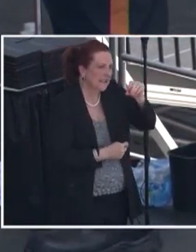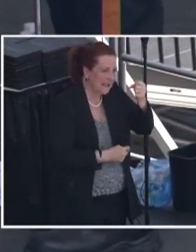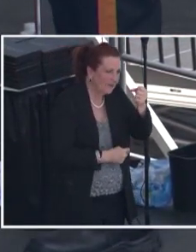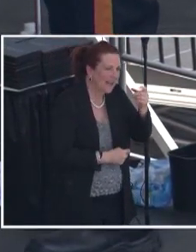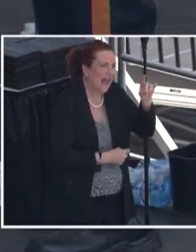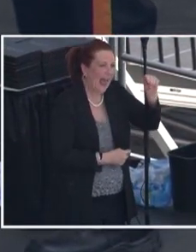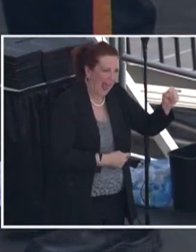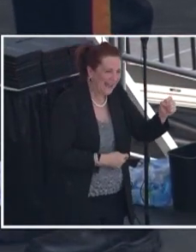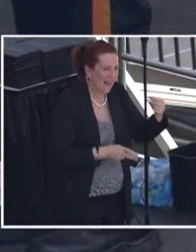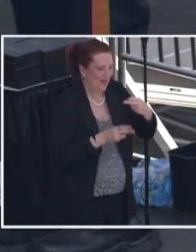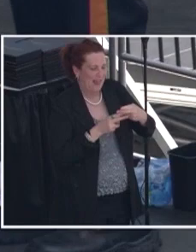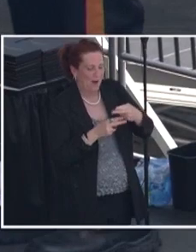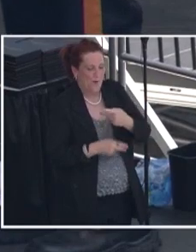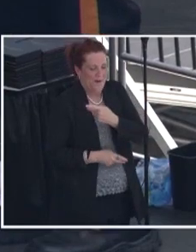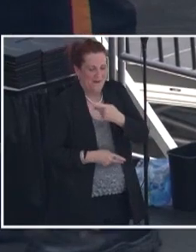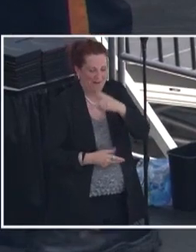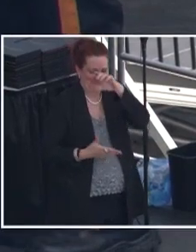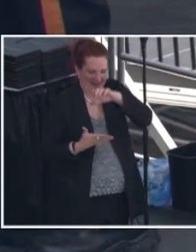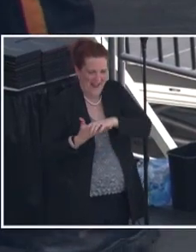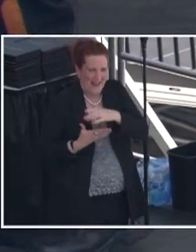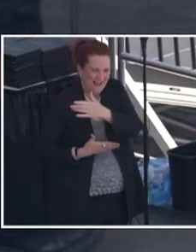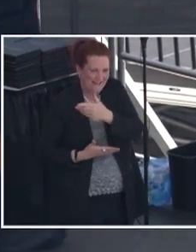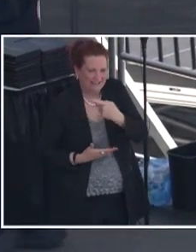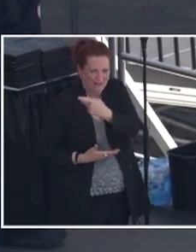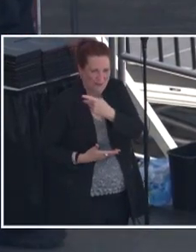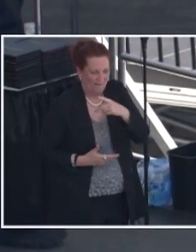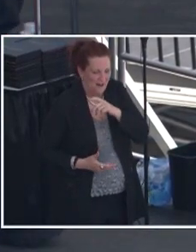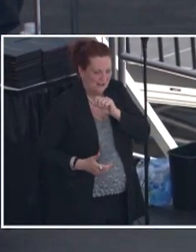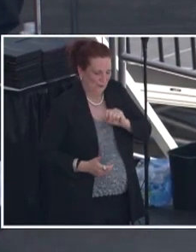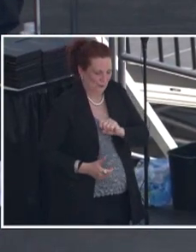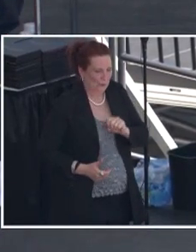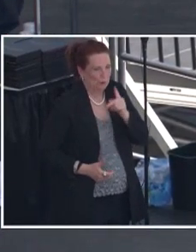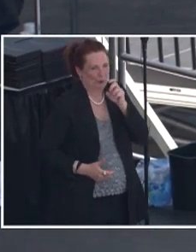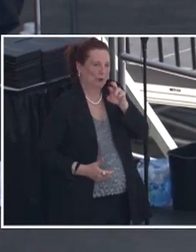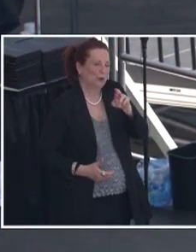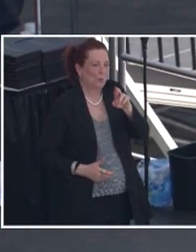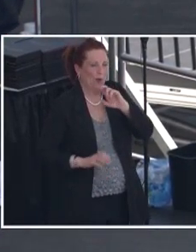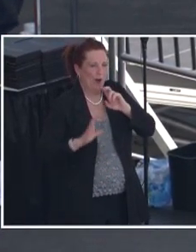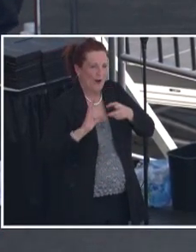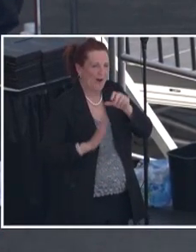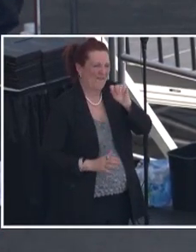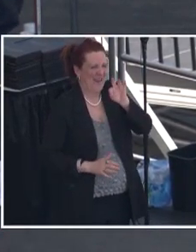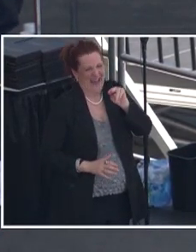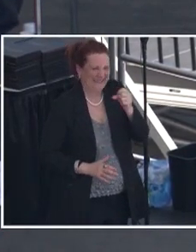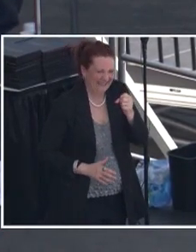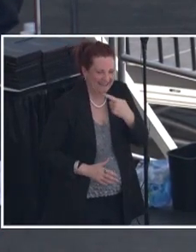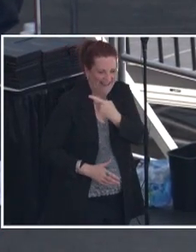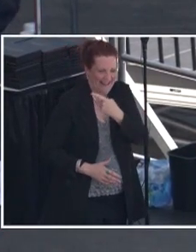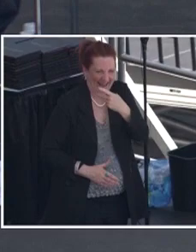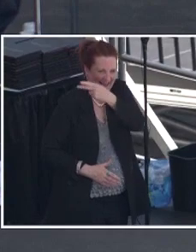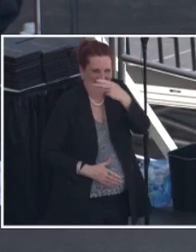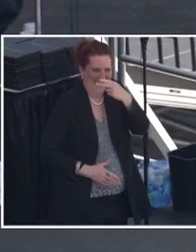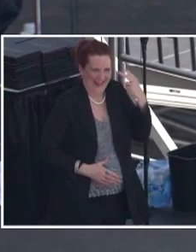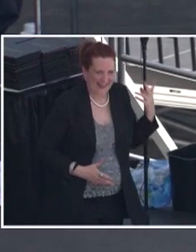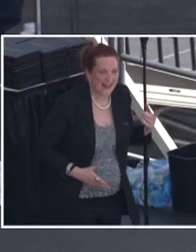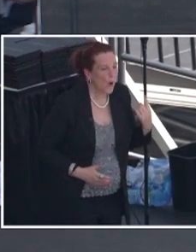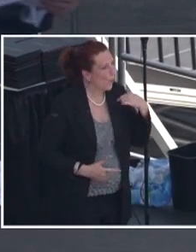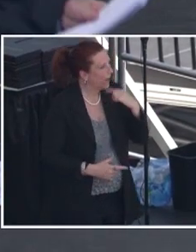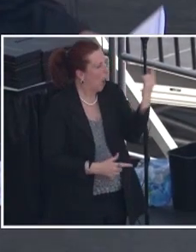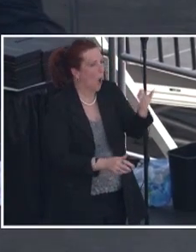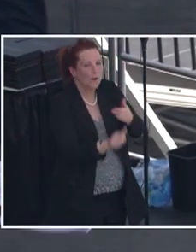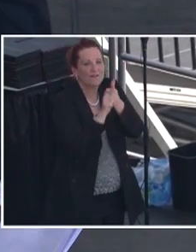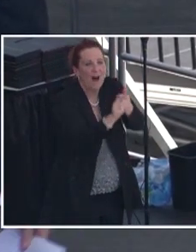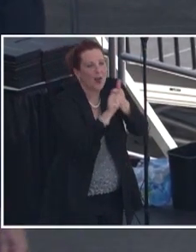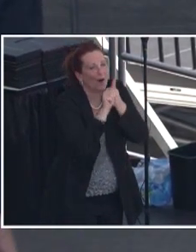as Mr. and Mrs. Superfan. We traveled before Big Blue. Wherever the Giants were, you would